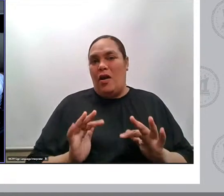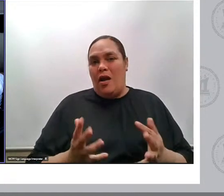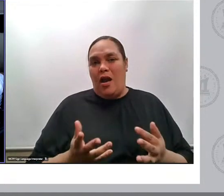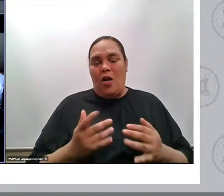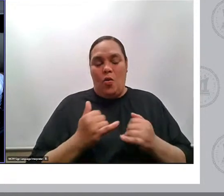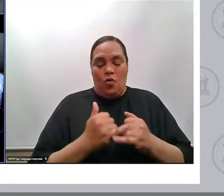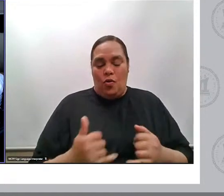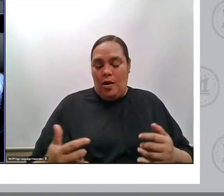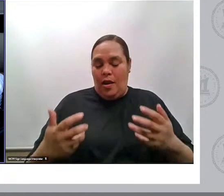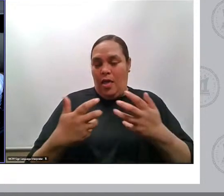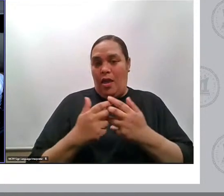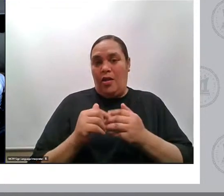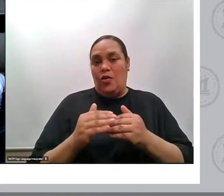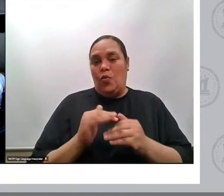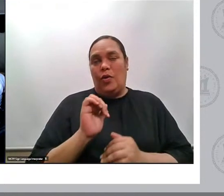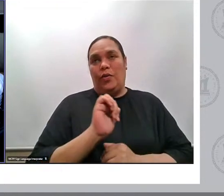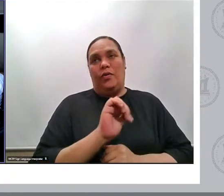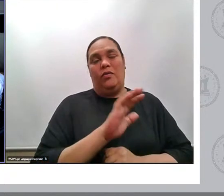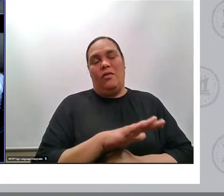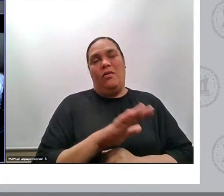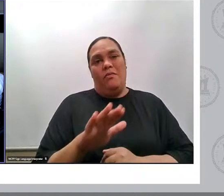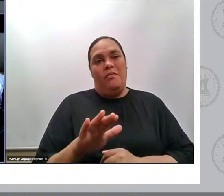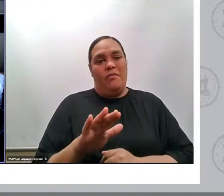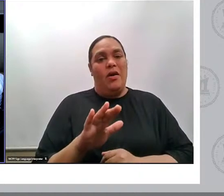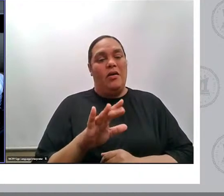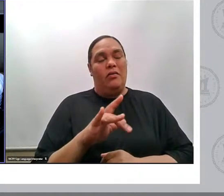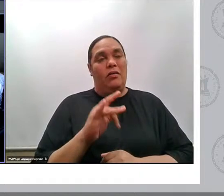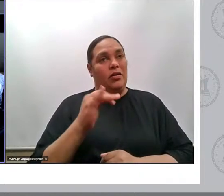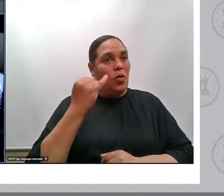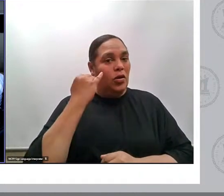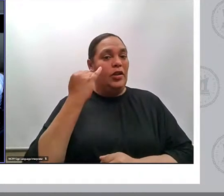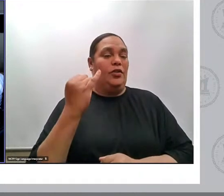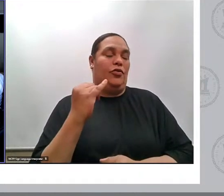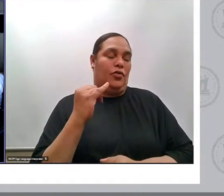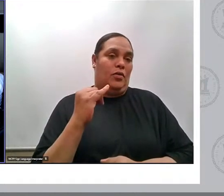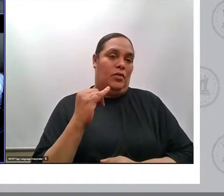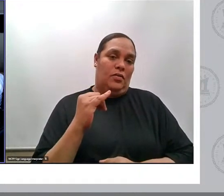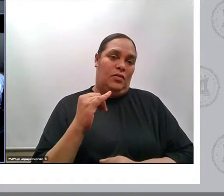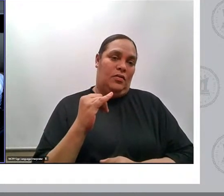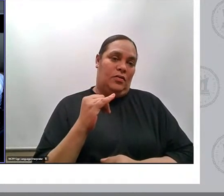line with actually the initial